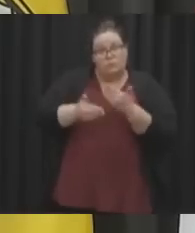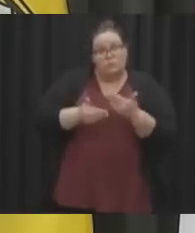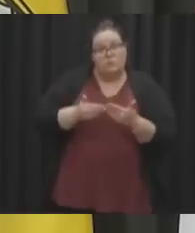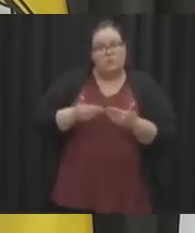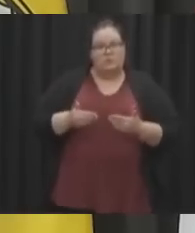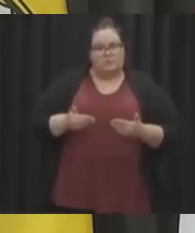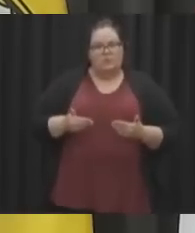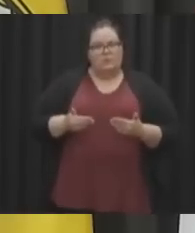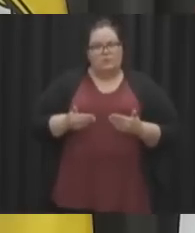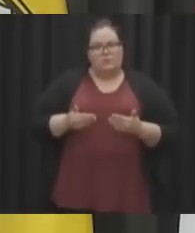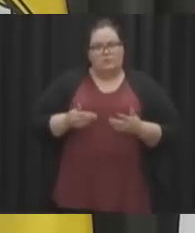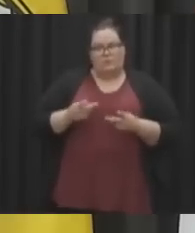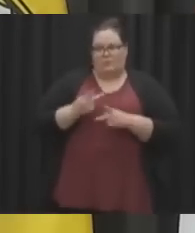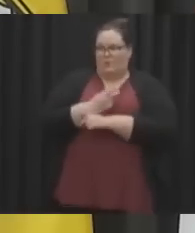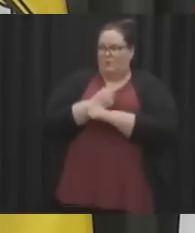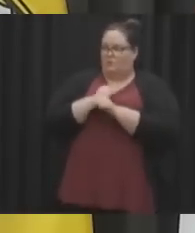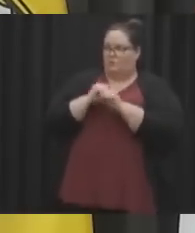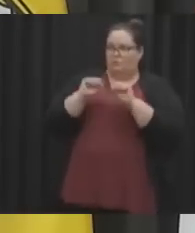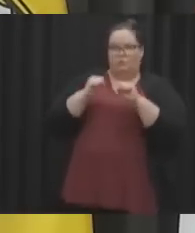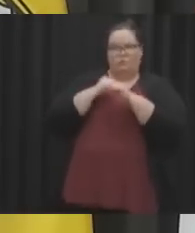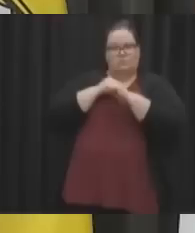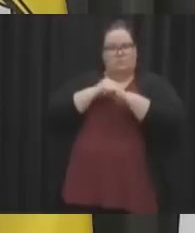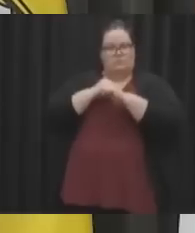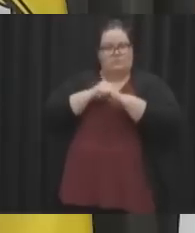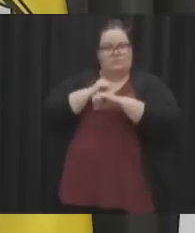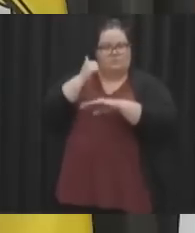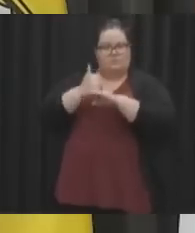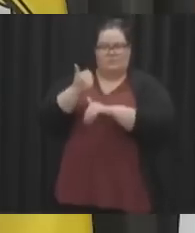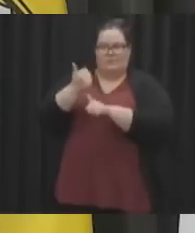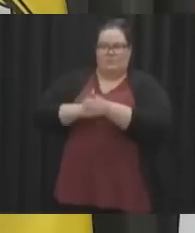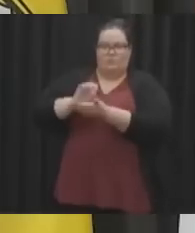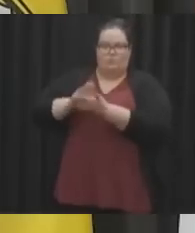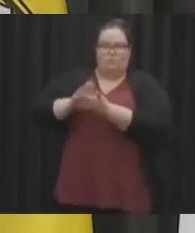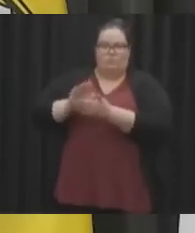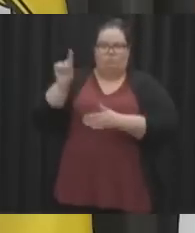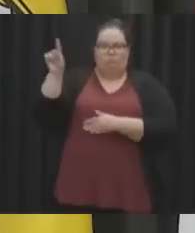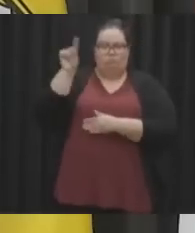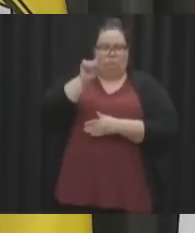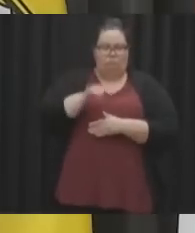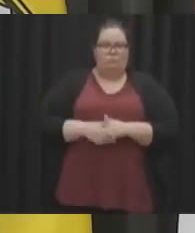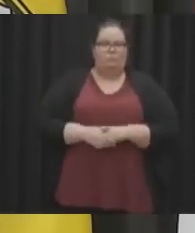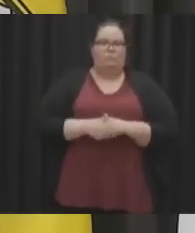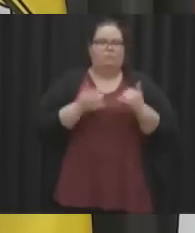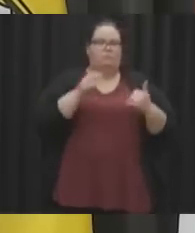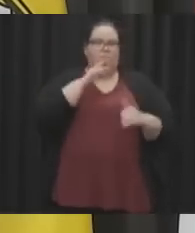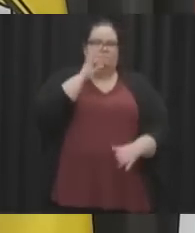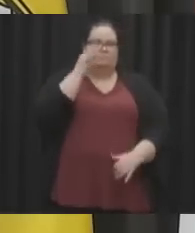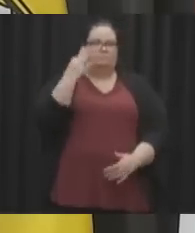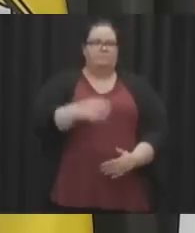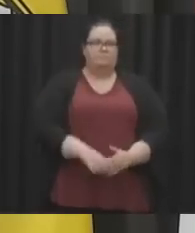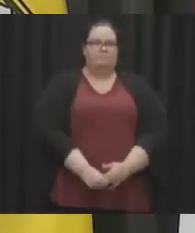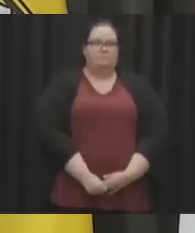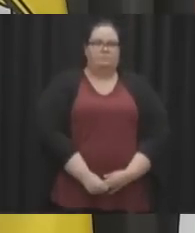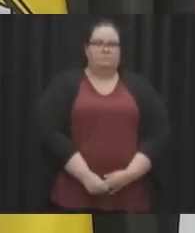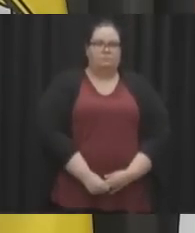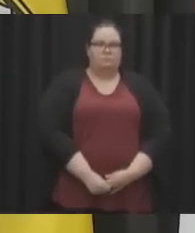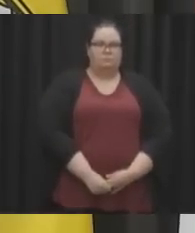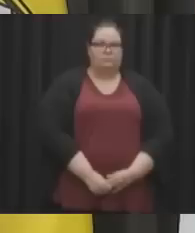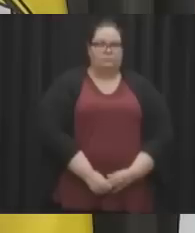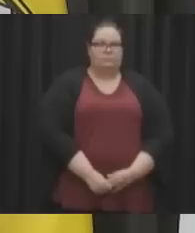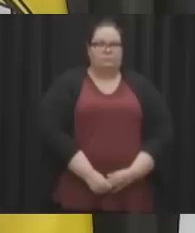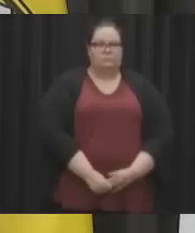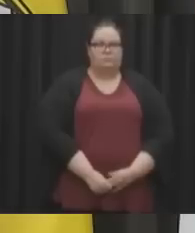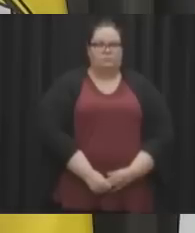les familles qui ont besoin d'être contactées sont contactées. So again, if you need to hear from public health, if there's any risk of a